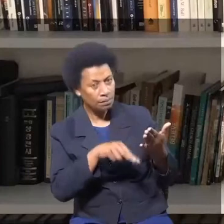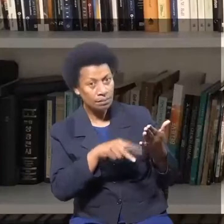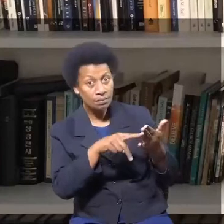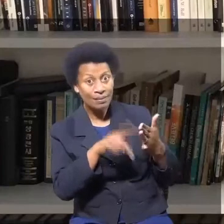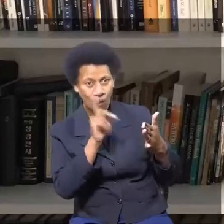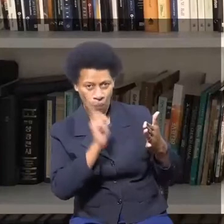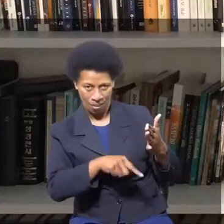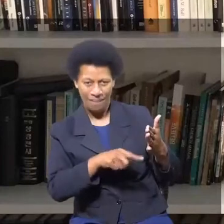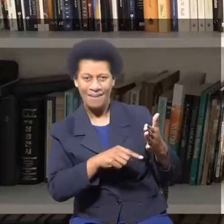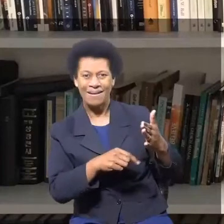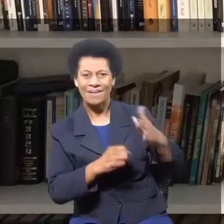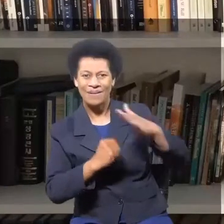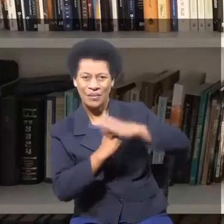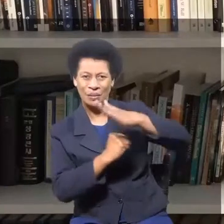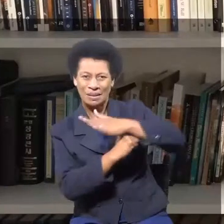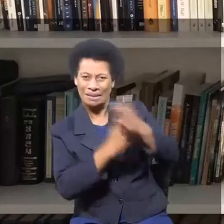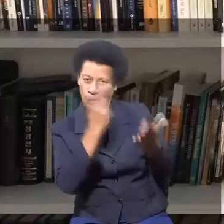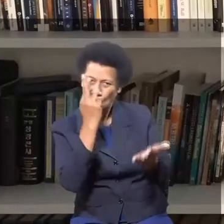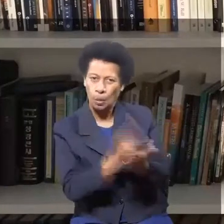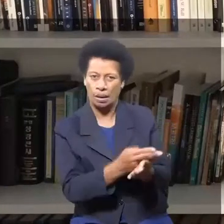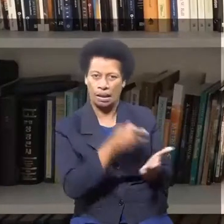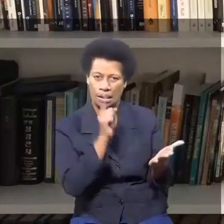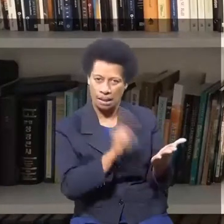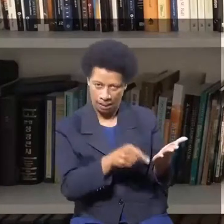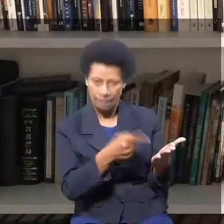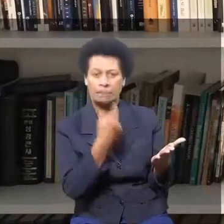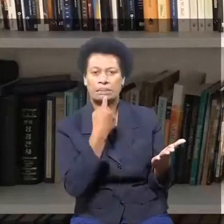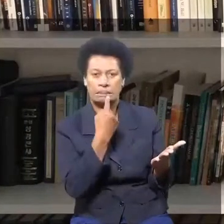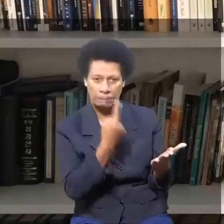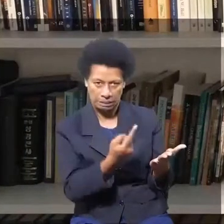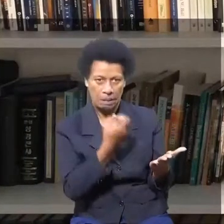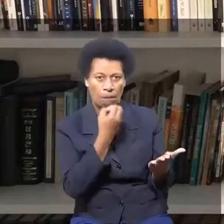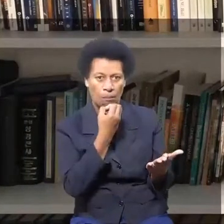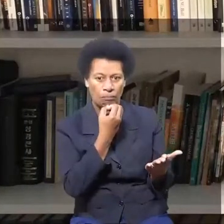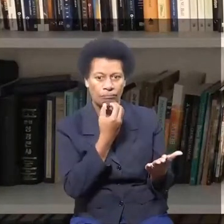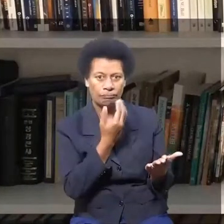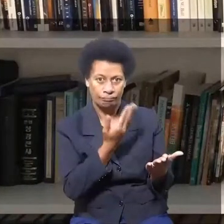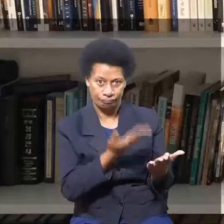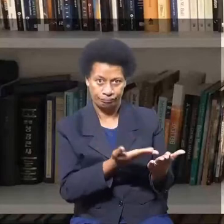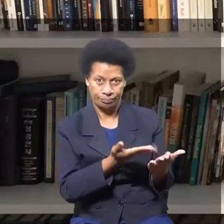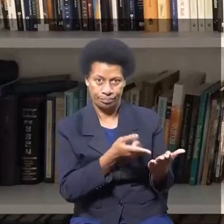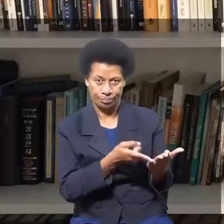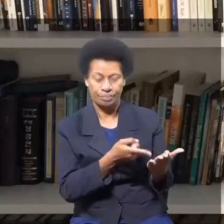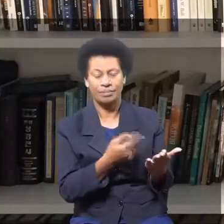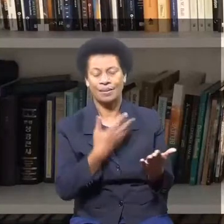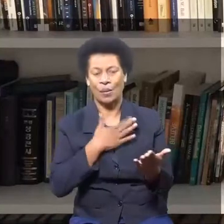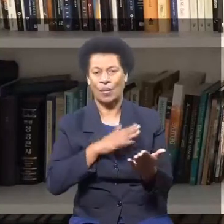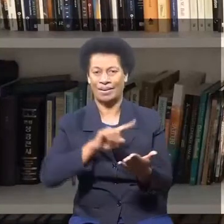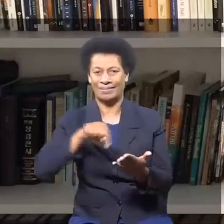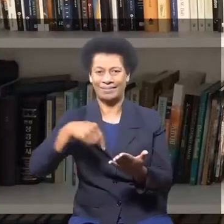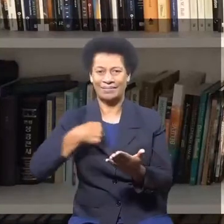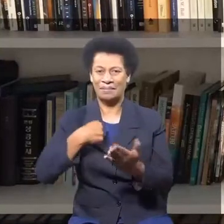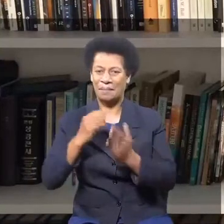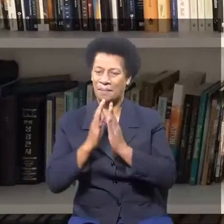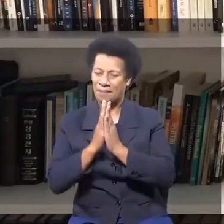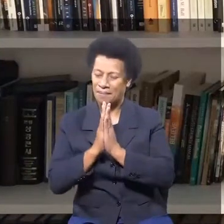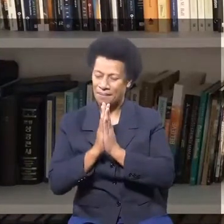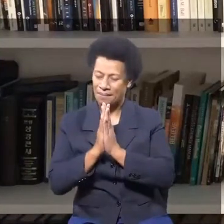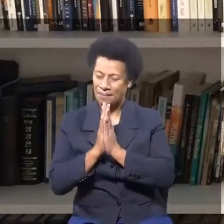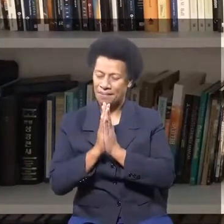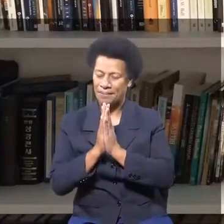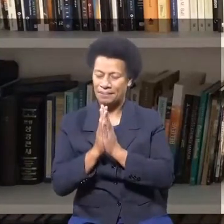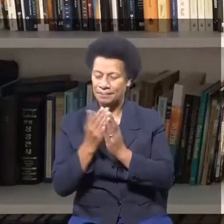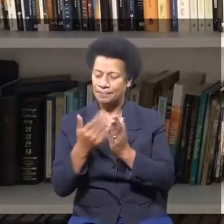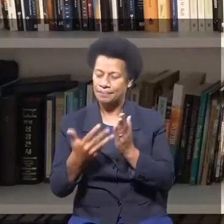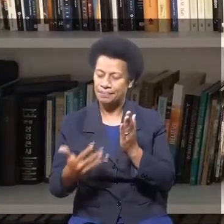our belief in creation. And as we dive into the Bible, I'd like to invite you to pray with me as we head